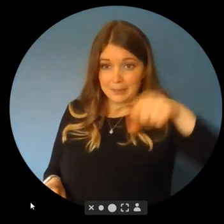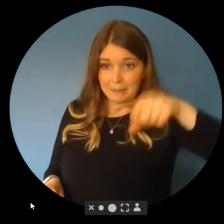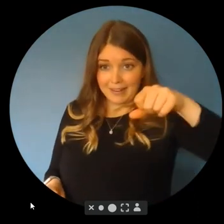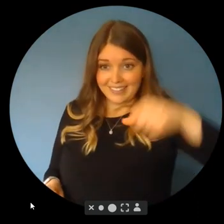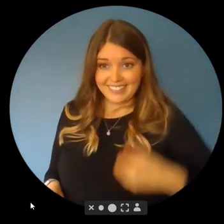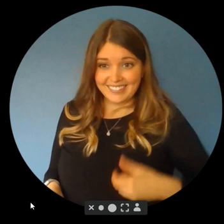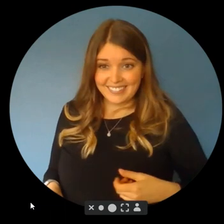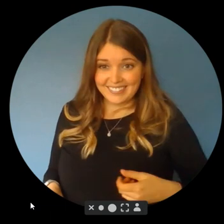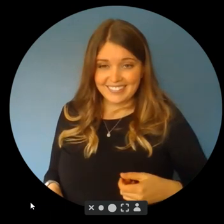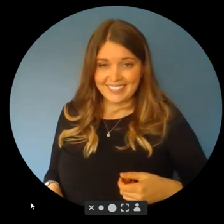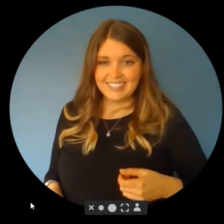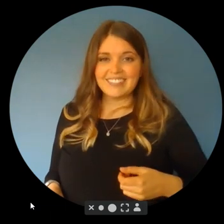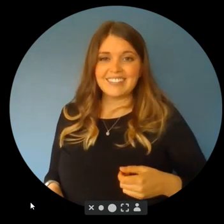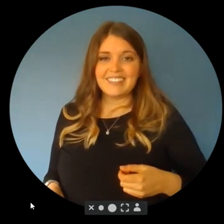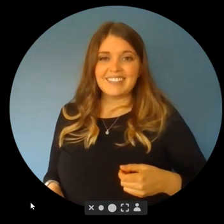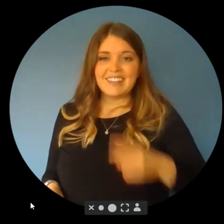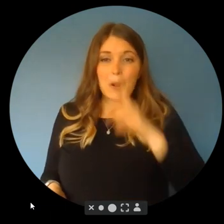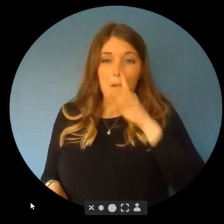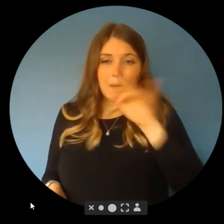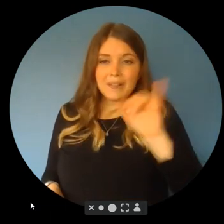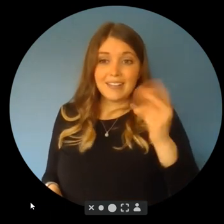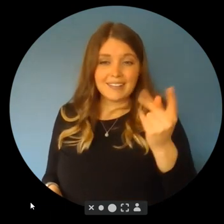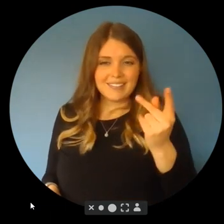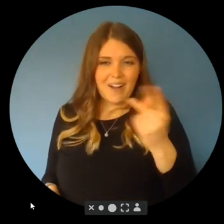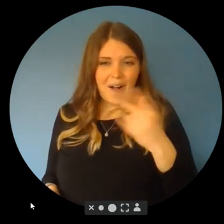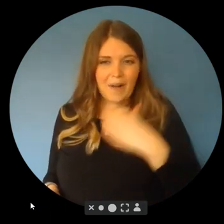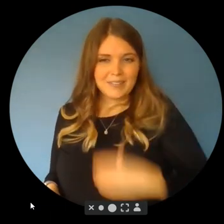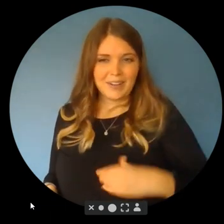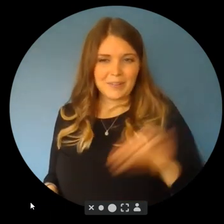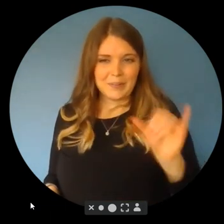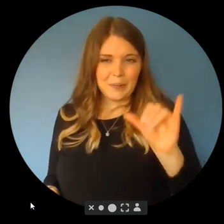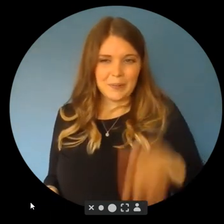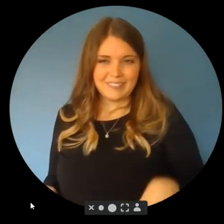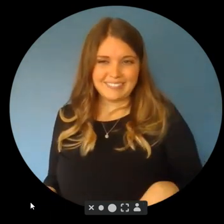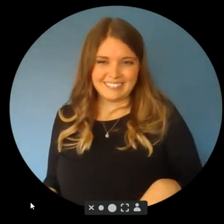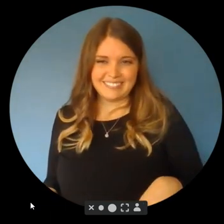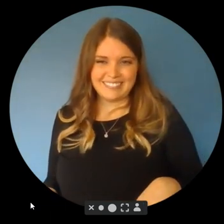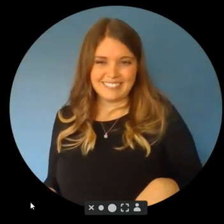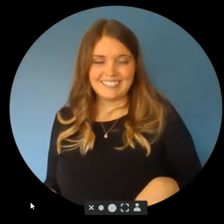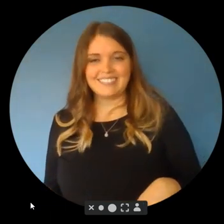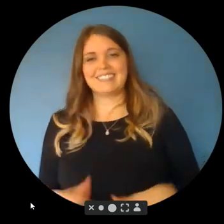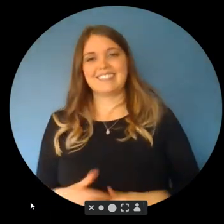Oh, looks like his dog is hungry too. Yeah.